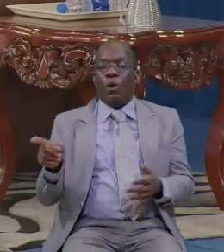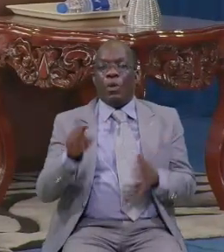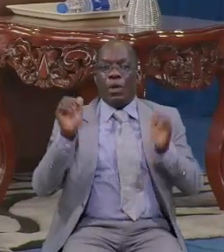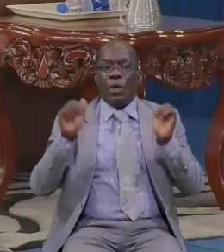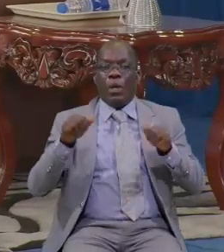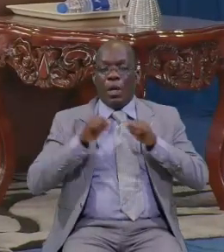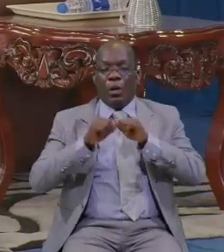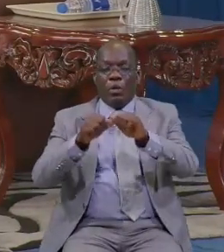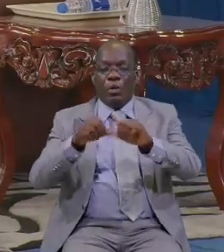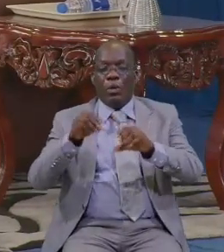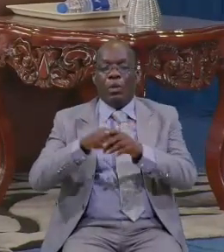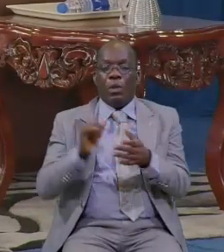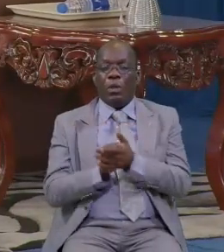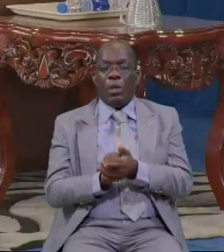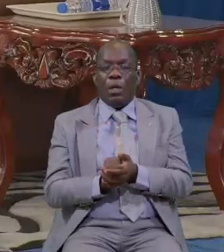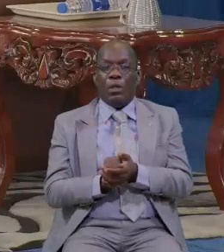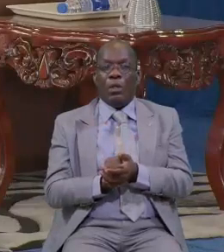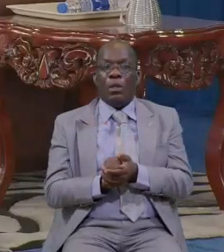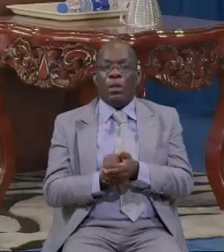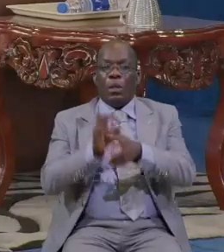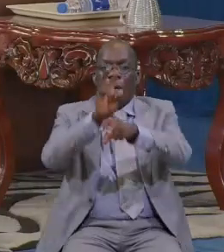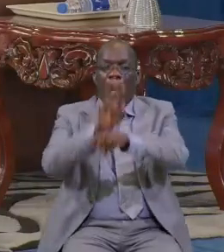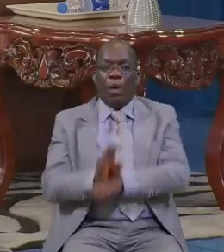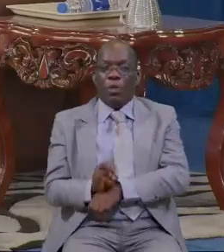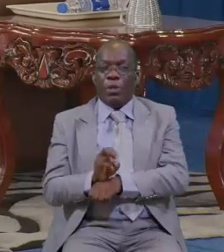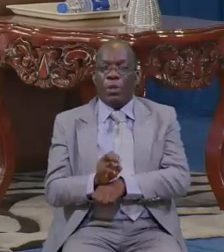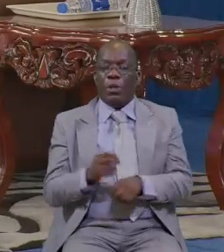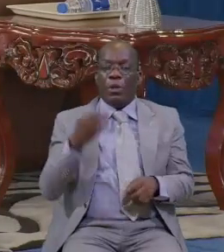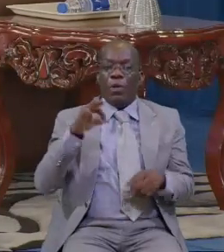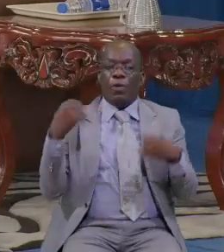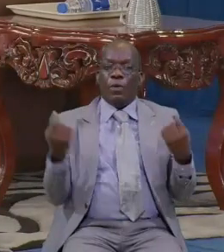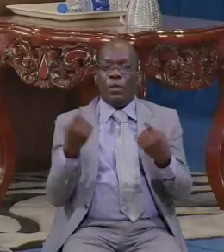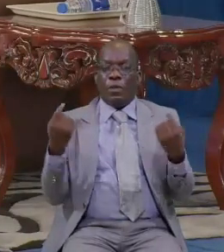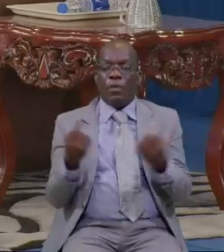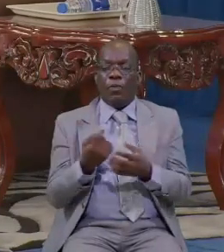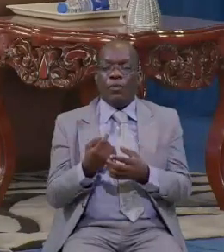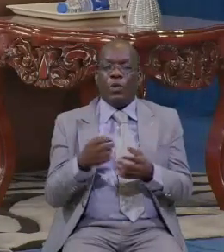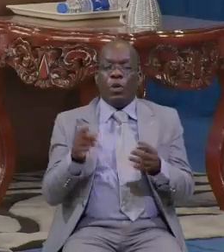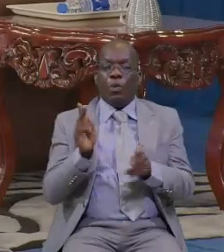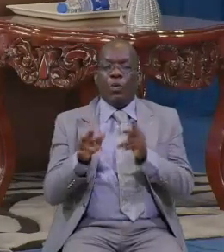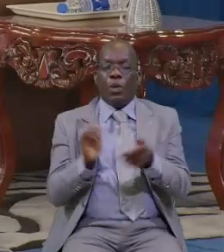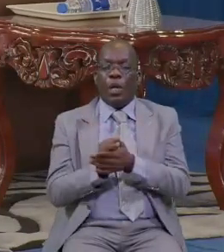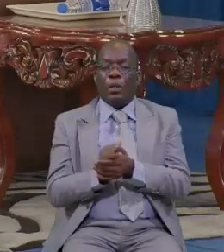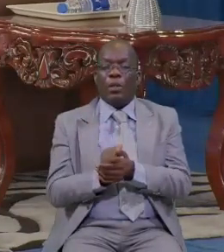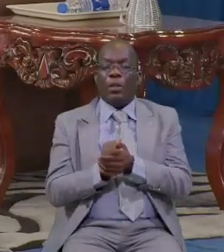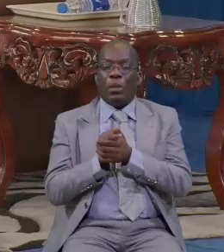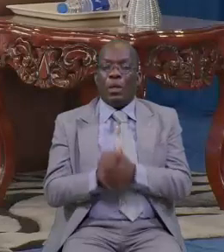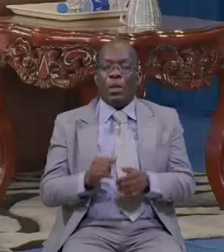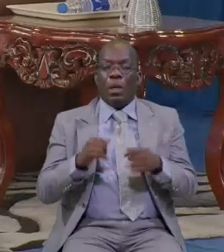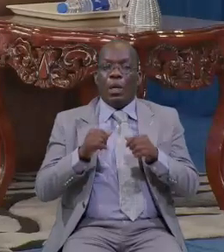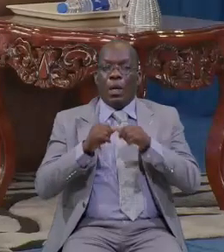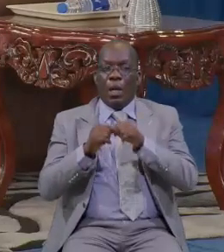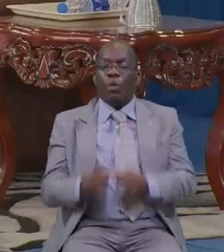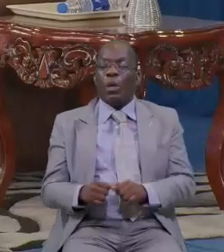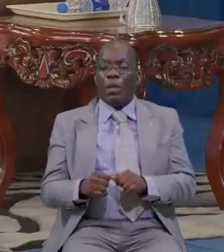habit of sinfulness. Those who abide in him, behold, I stand at the